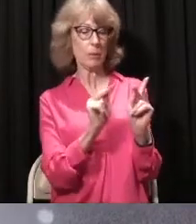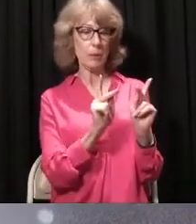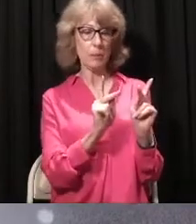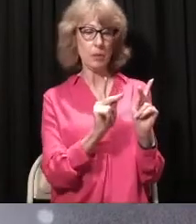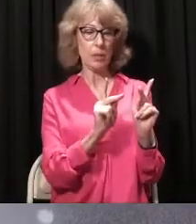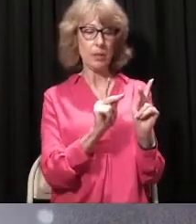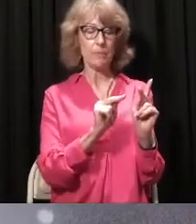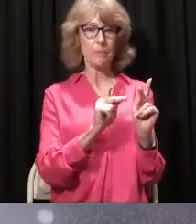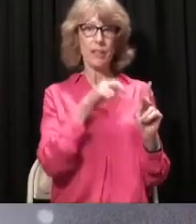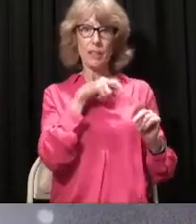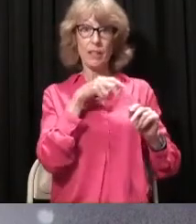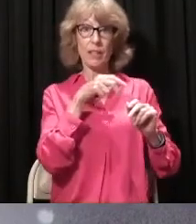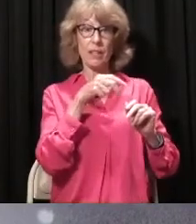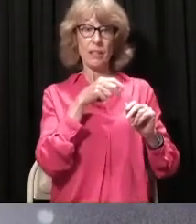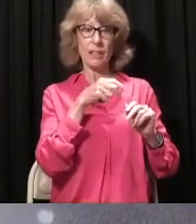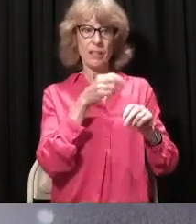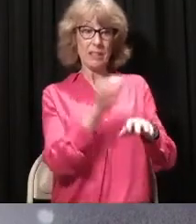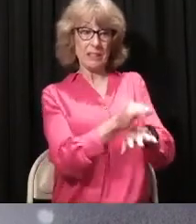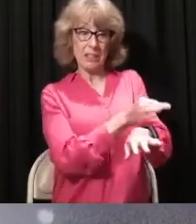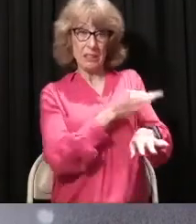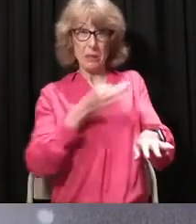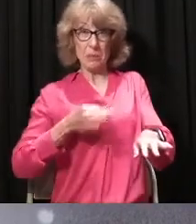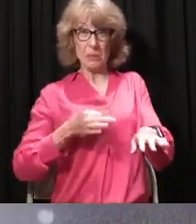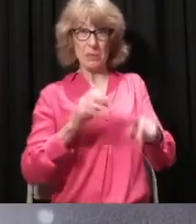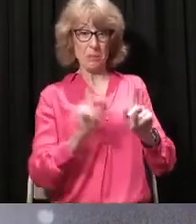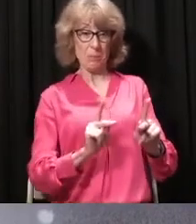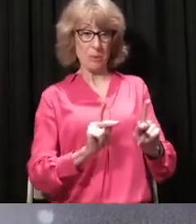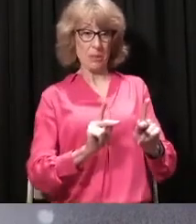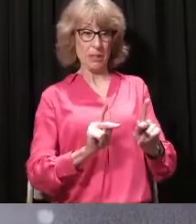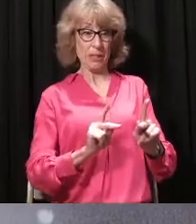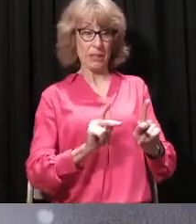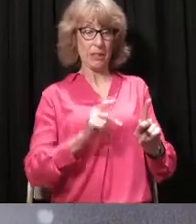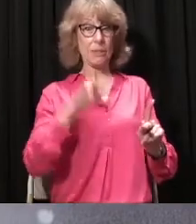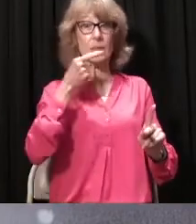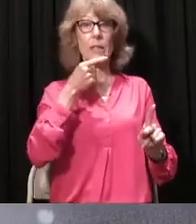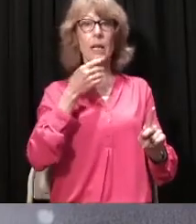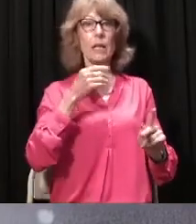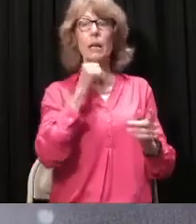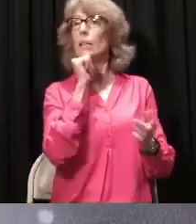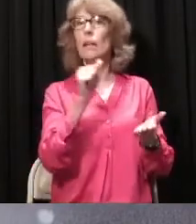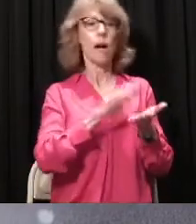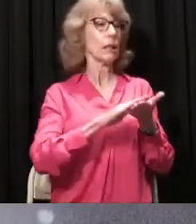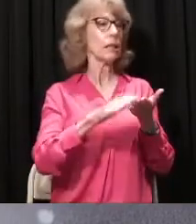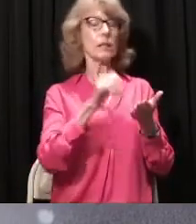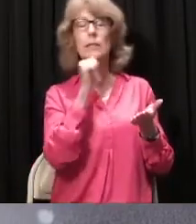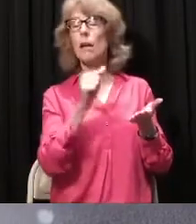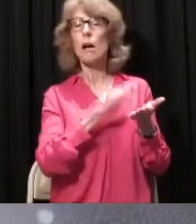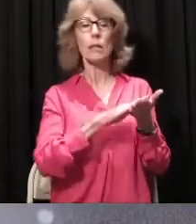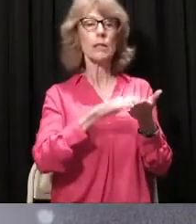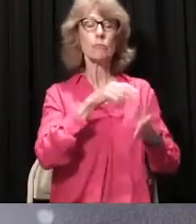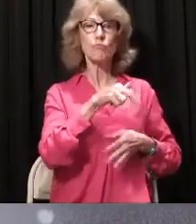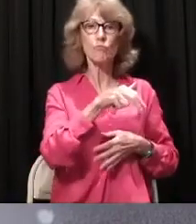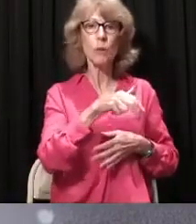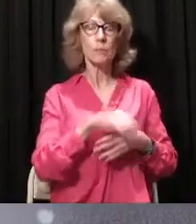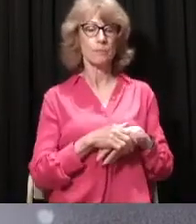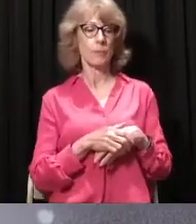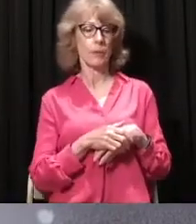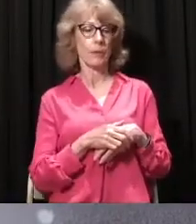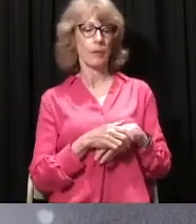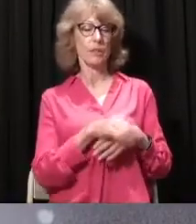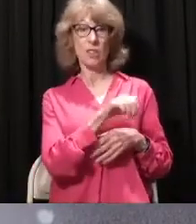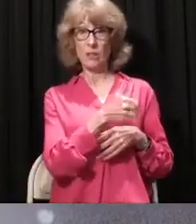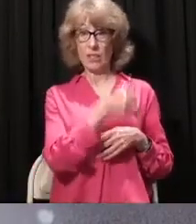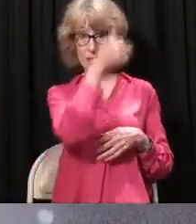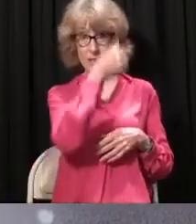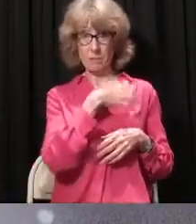13, which tells us all about the leprosy logistics and all the parameters and rules and stuff like this. I